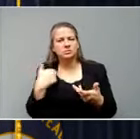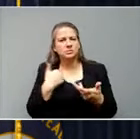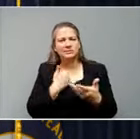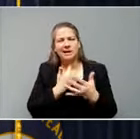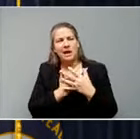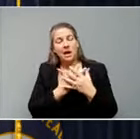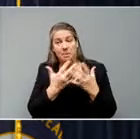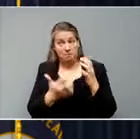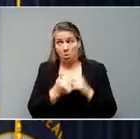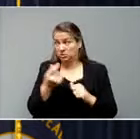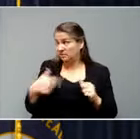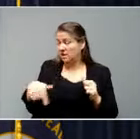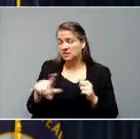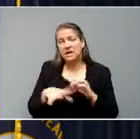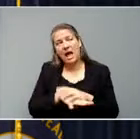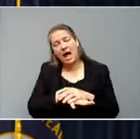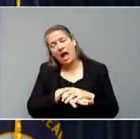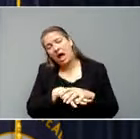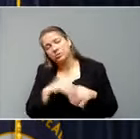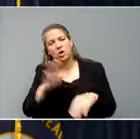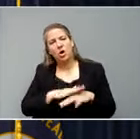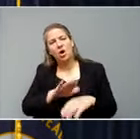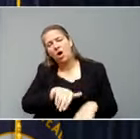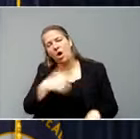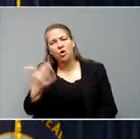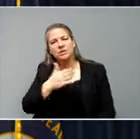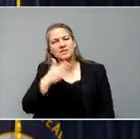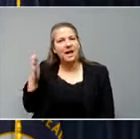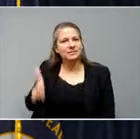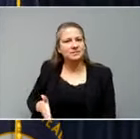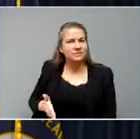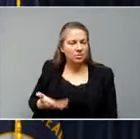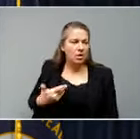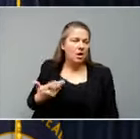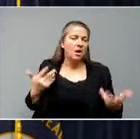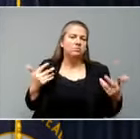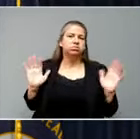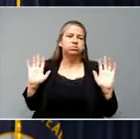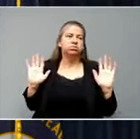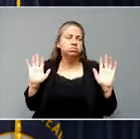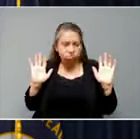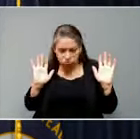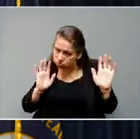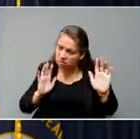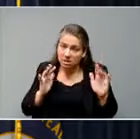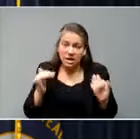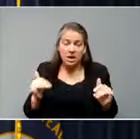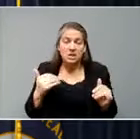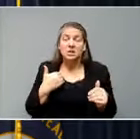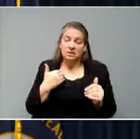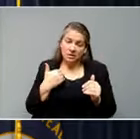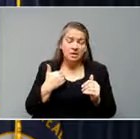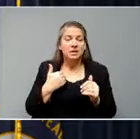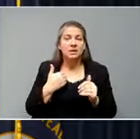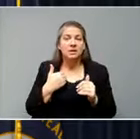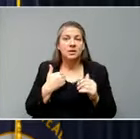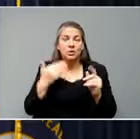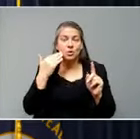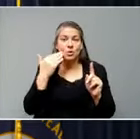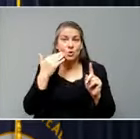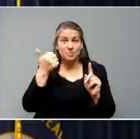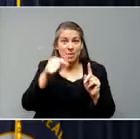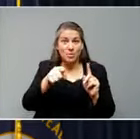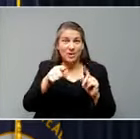come out on the other side. But we now know we're approaching the time that the Delta variant hit us